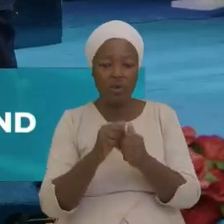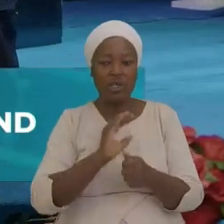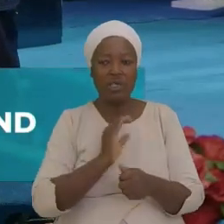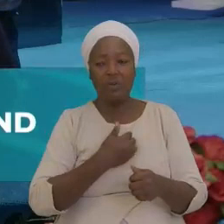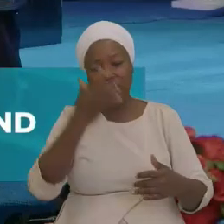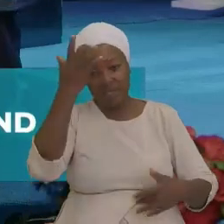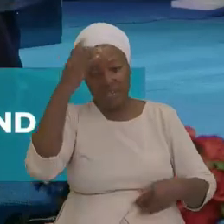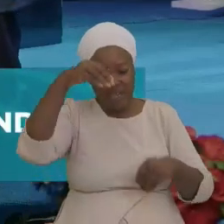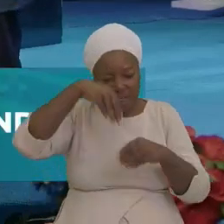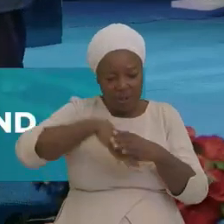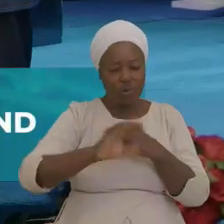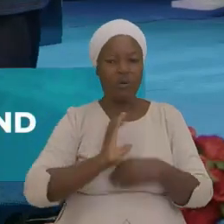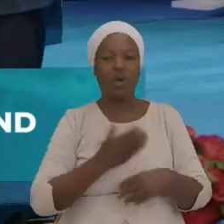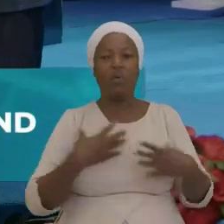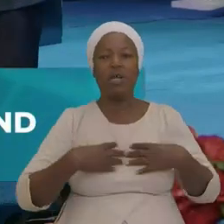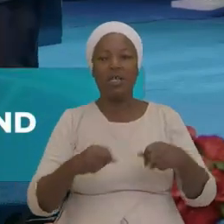our healing.